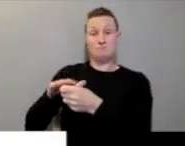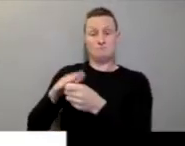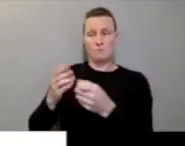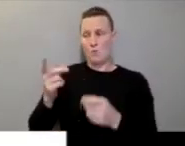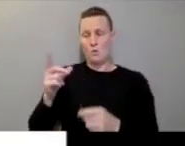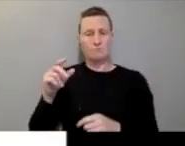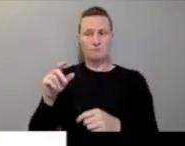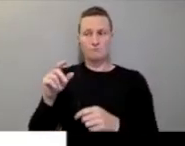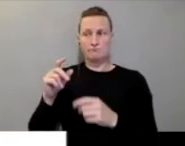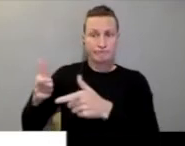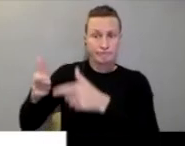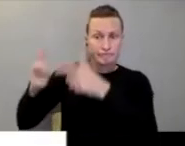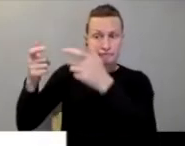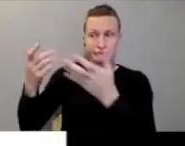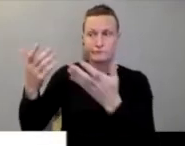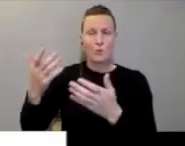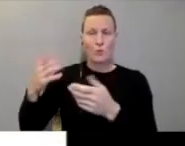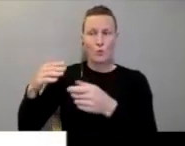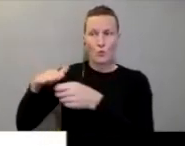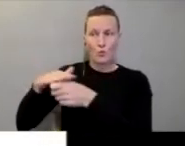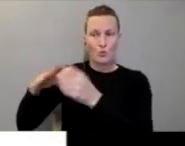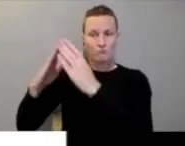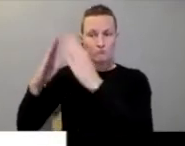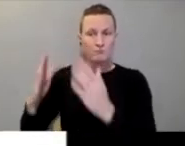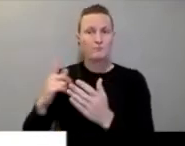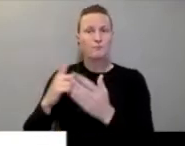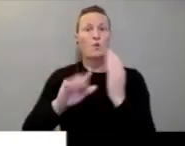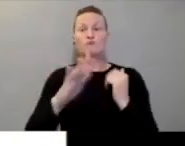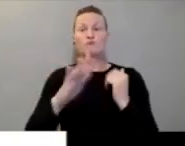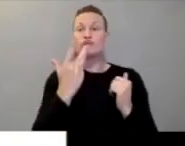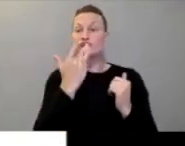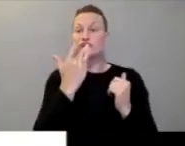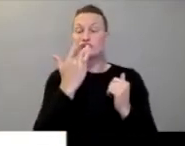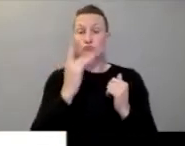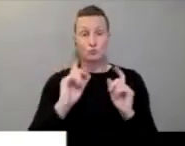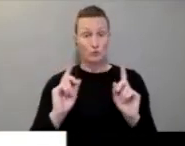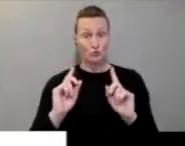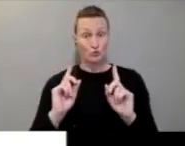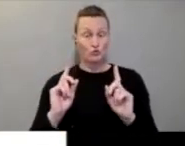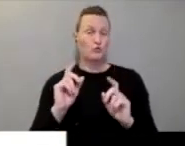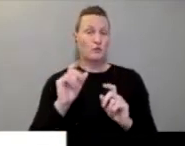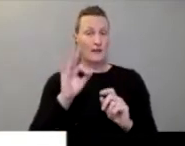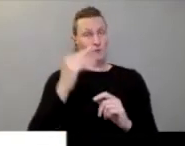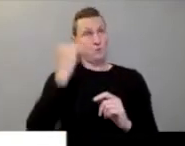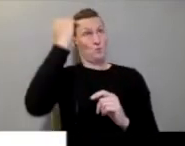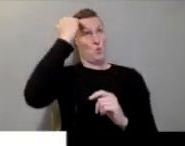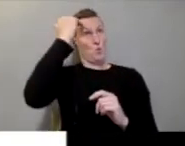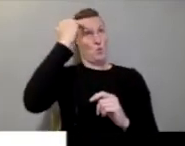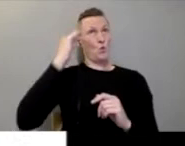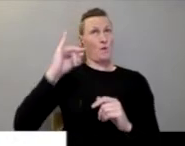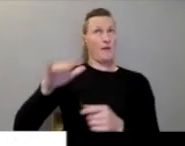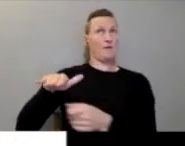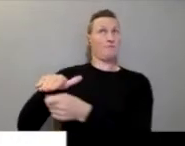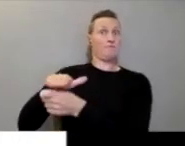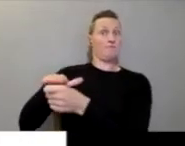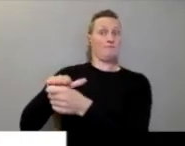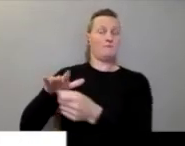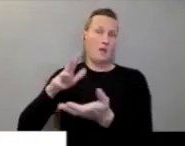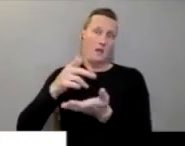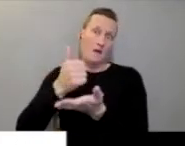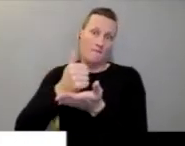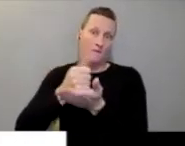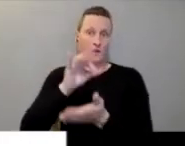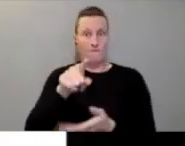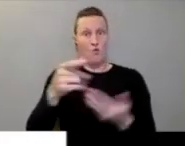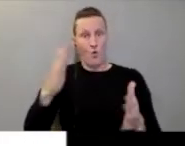project to be sited in or the location is often bridges those more